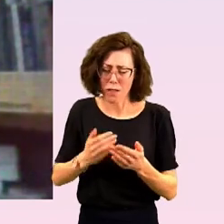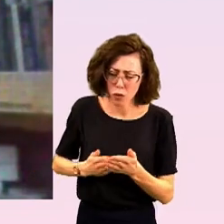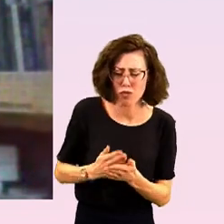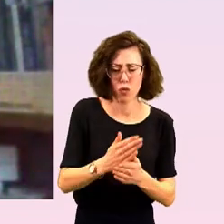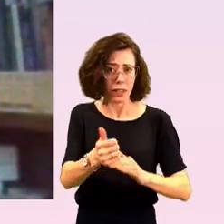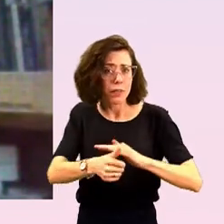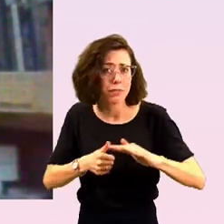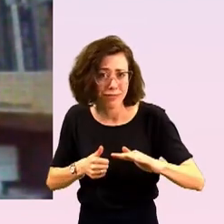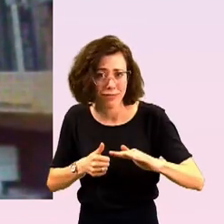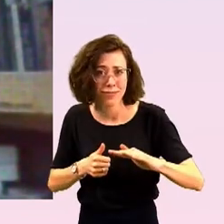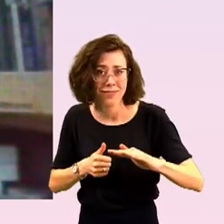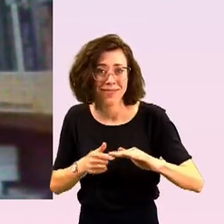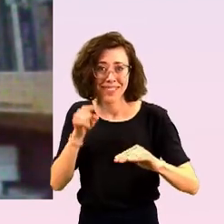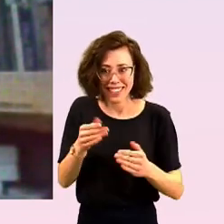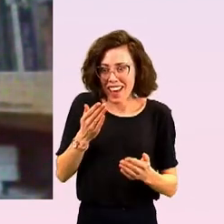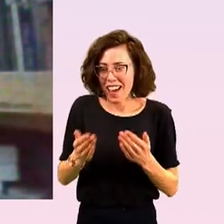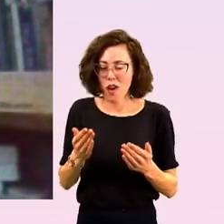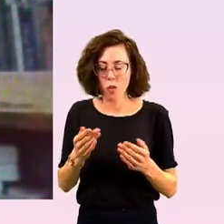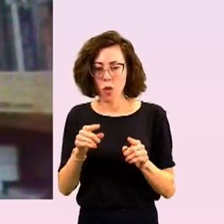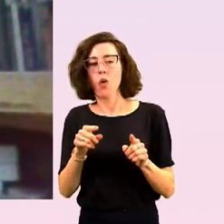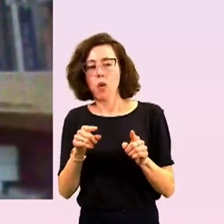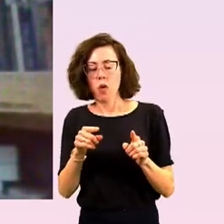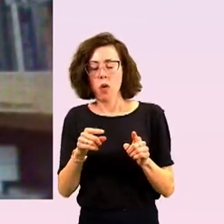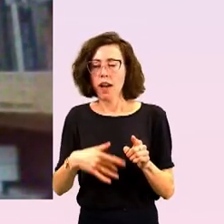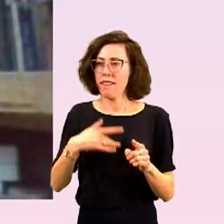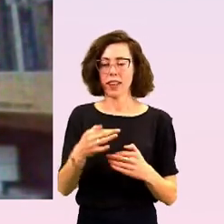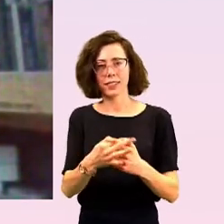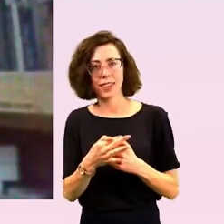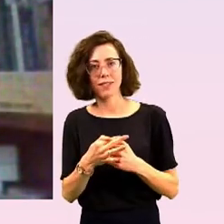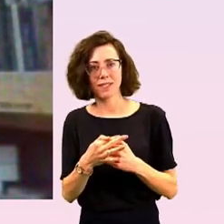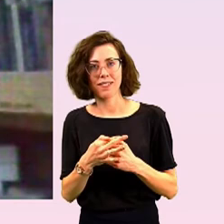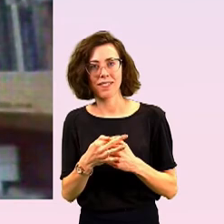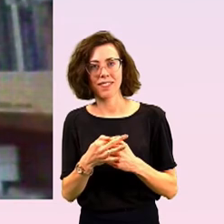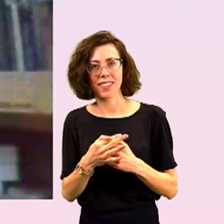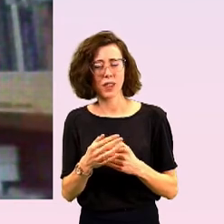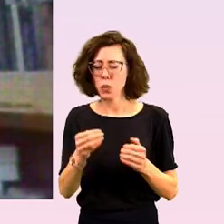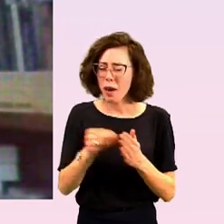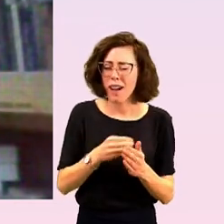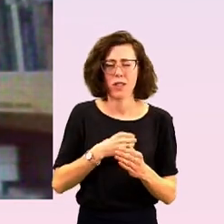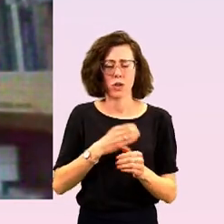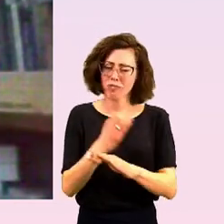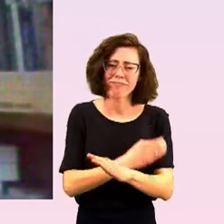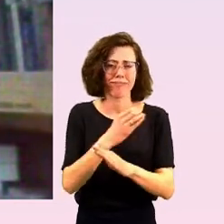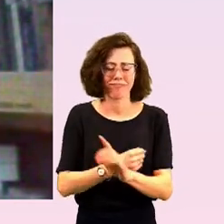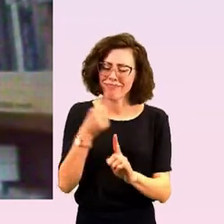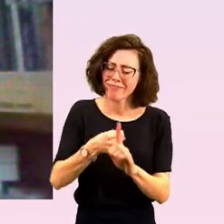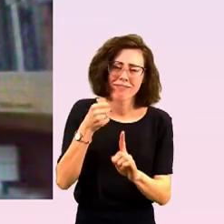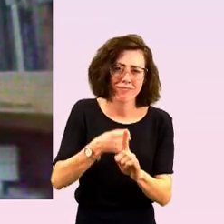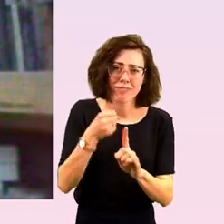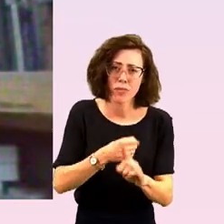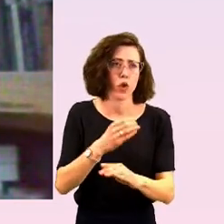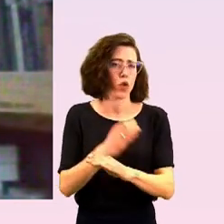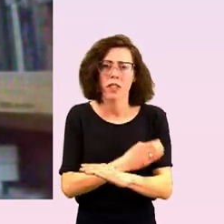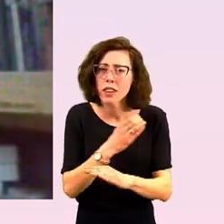where we'll feel safe. So you just have to keep battering away and keep communicating, keep chipping away, keep chatting,